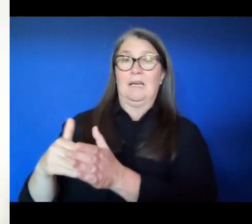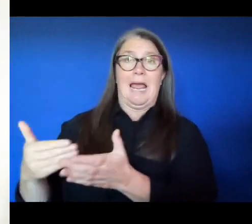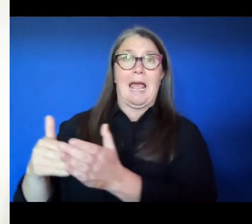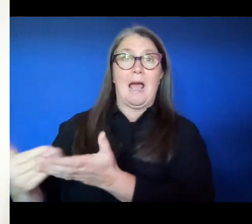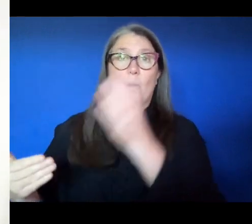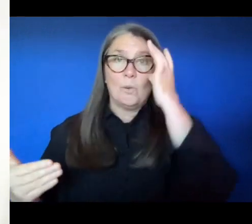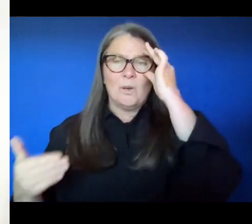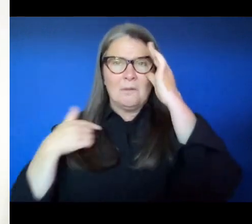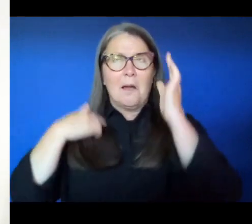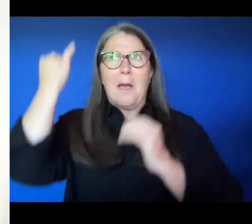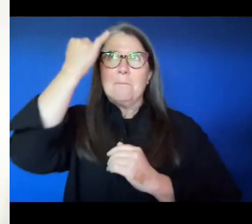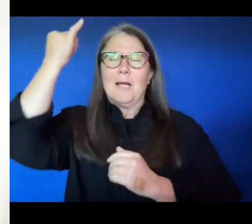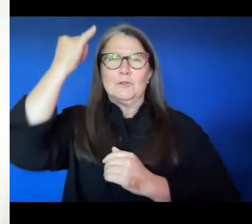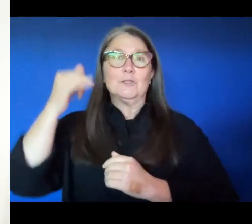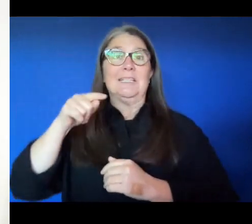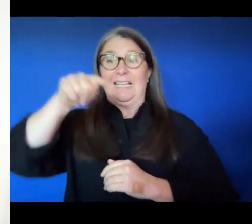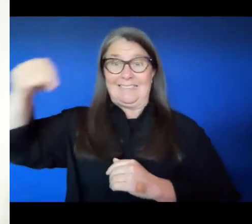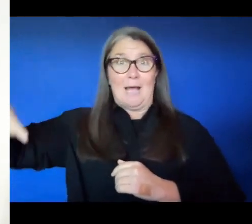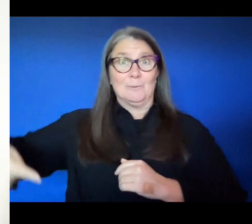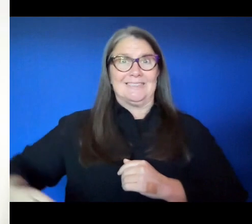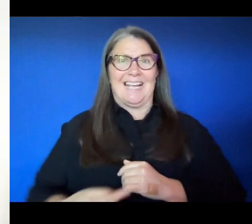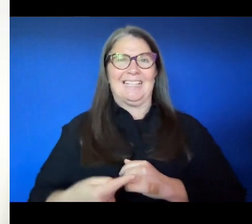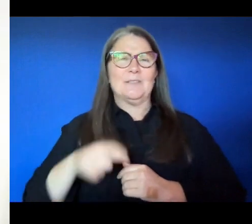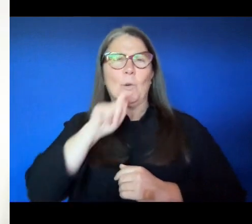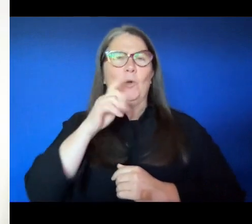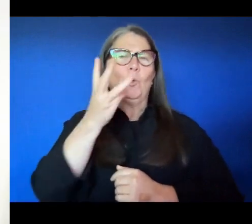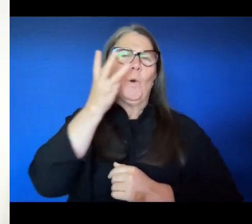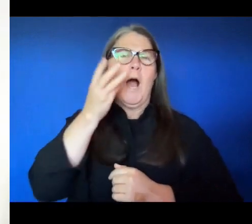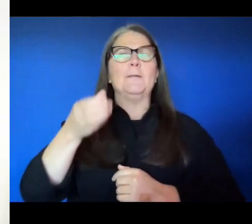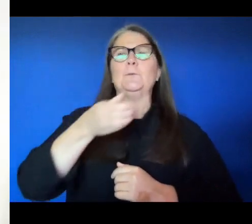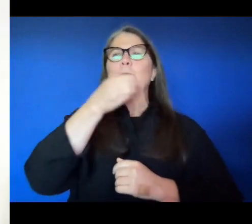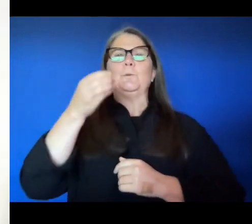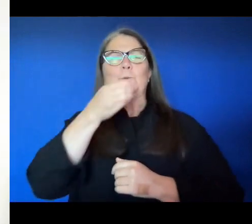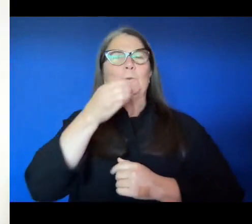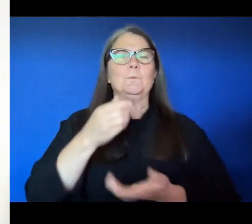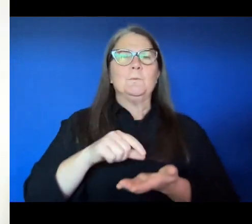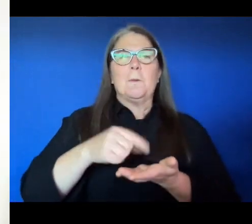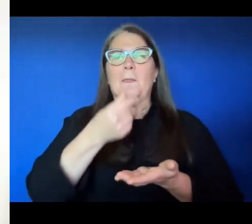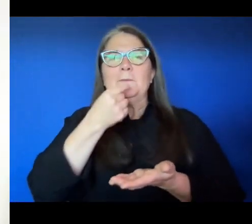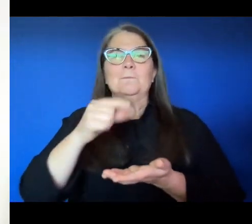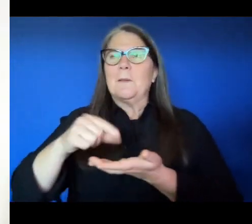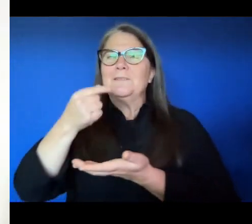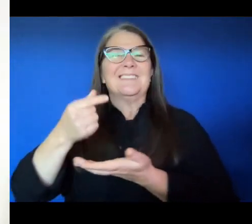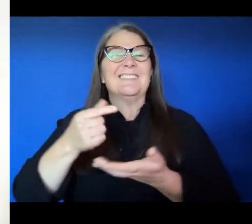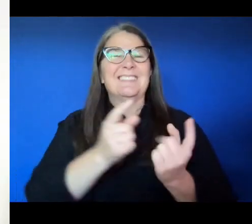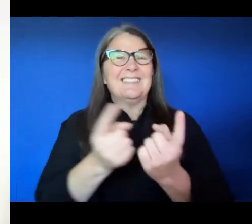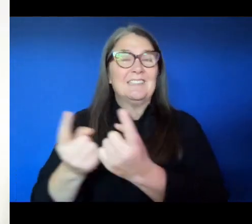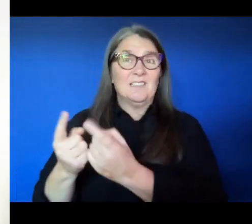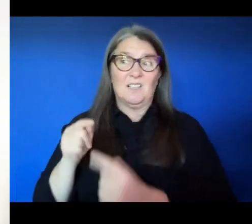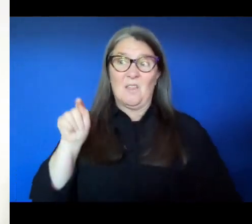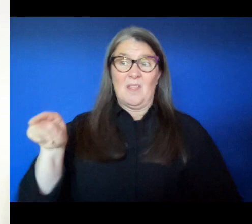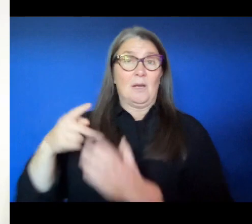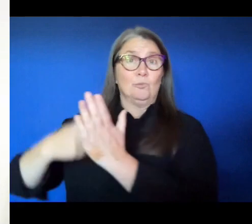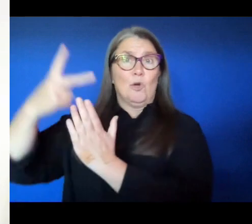some nice drinks downstairs in the room, but that has been a very fruitful program for us over the last 12 years.